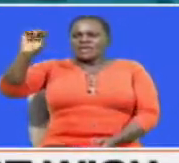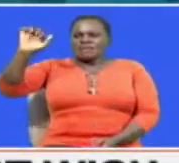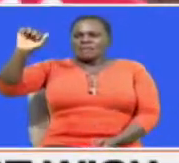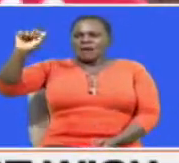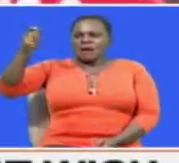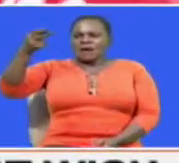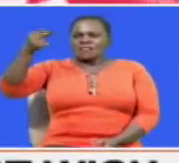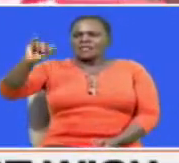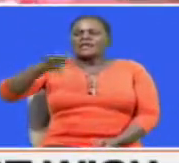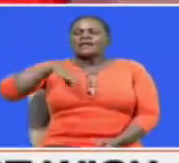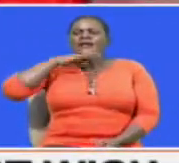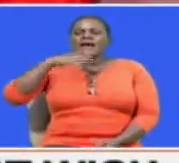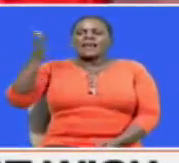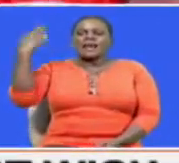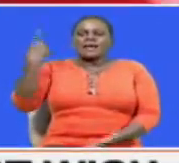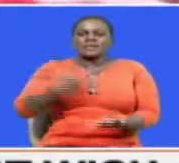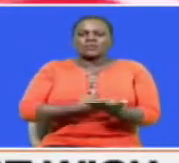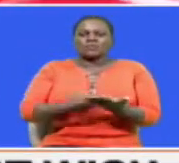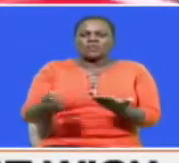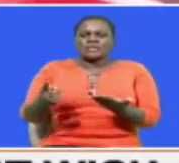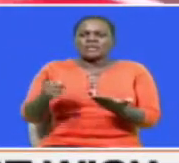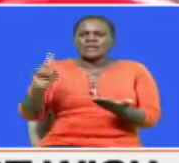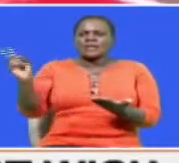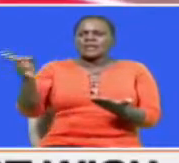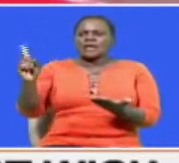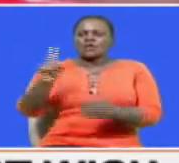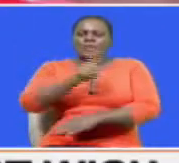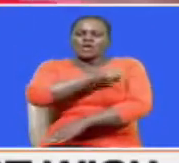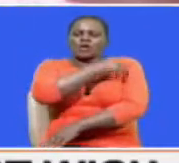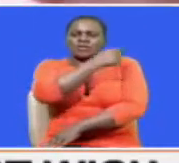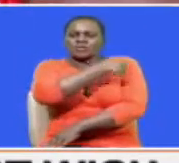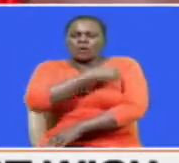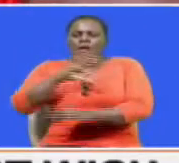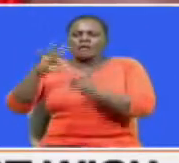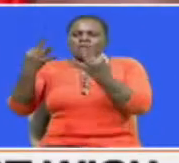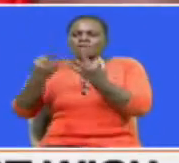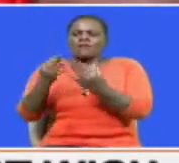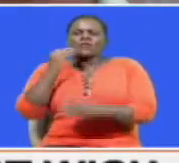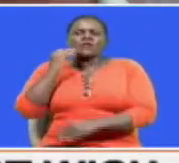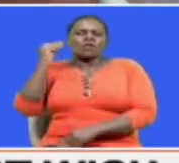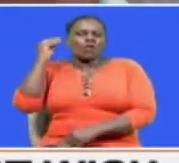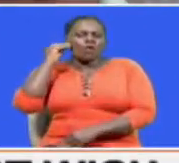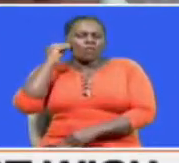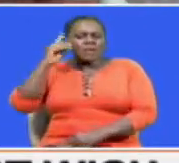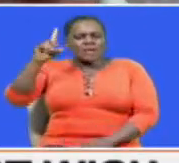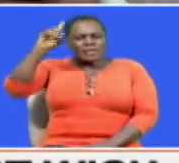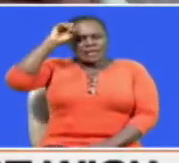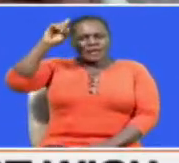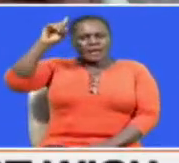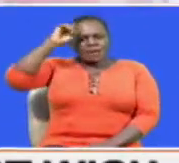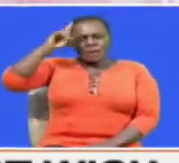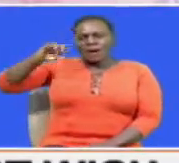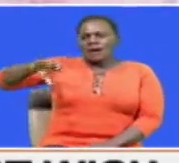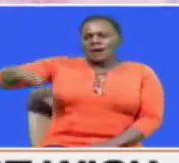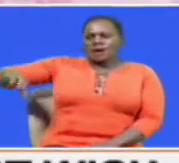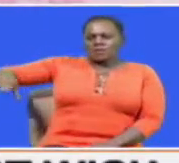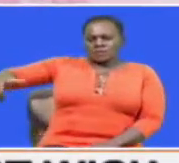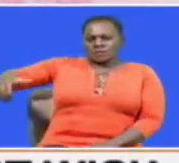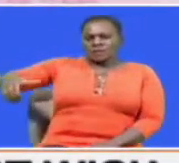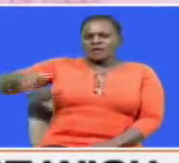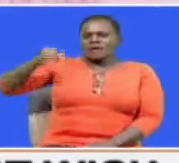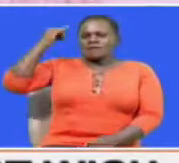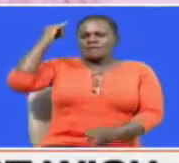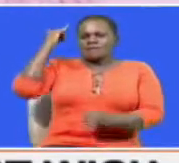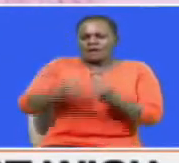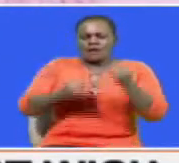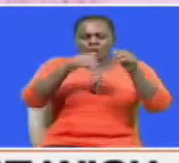Kimathi, died last week in a Nairobi hospital. Her family home in Njambini, Nyandarua County, was her